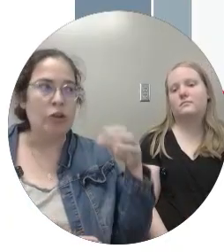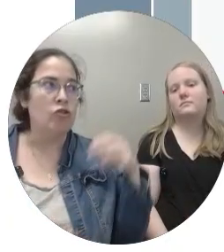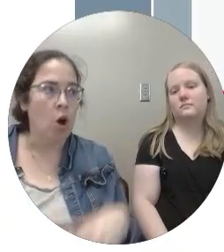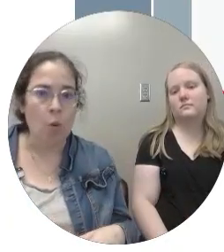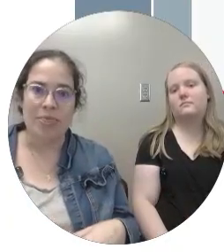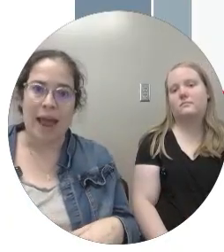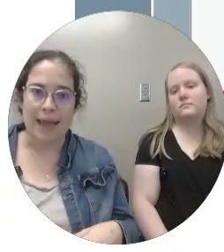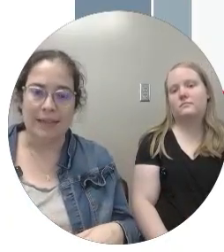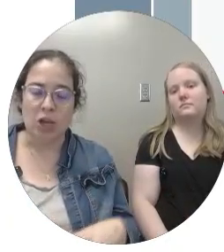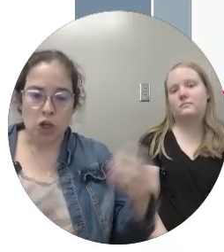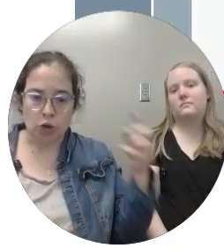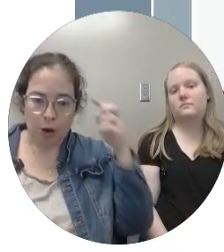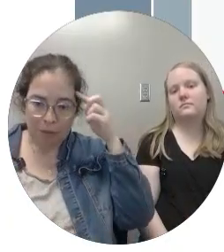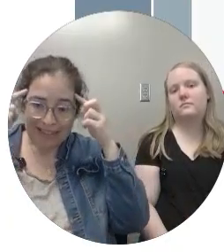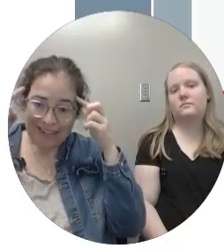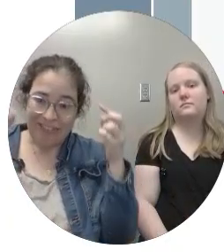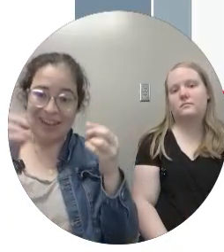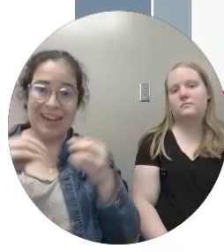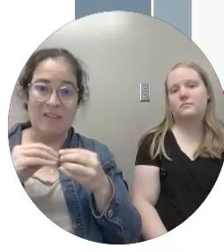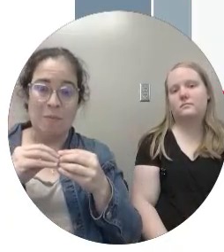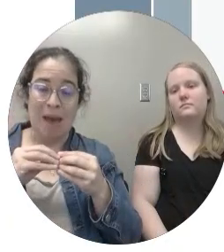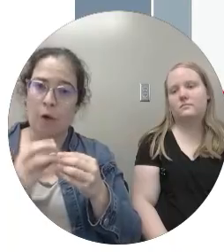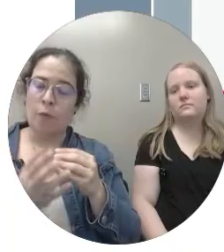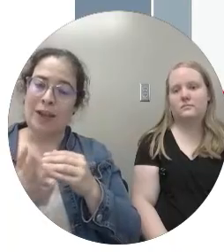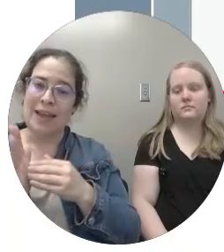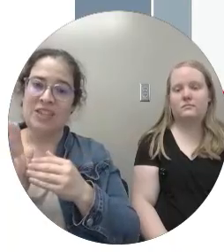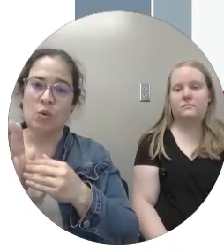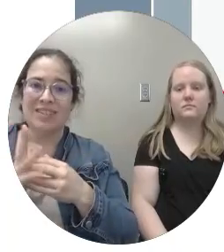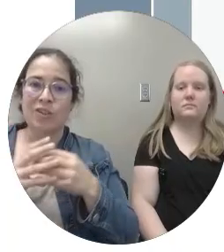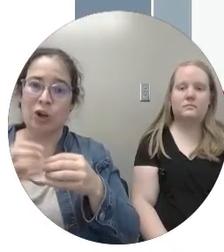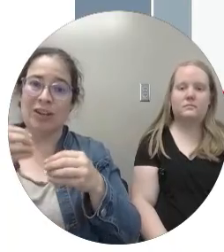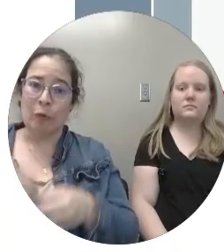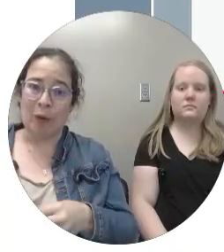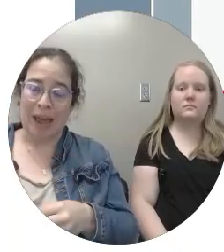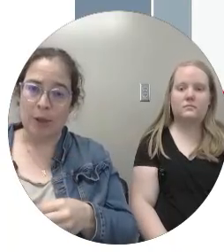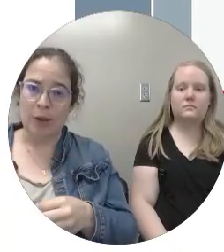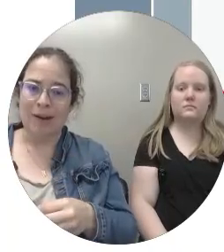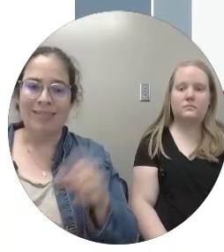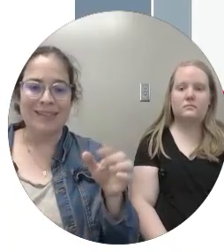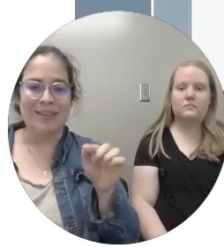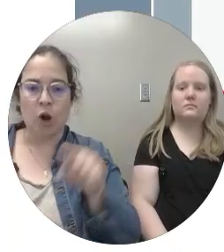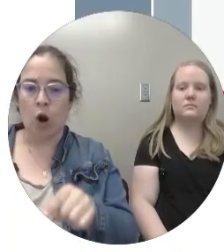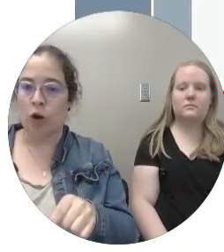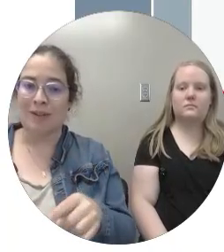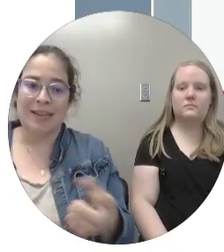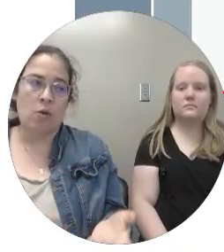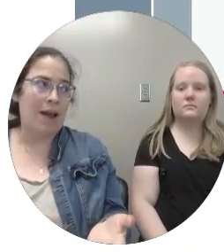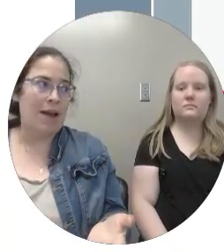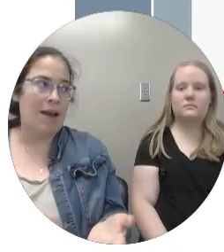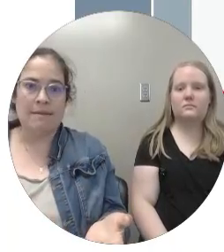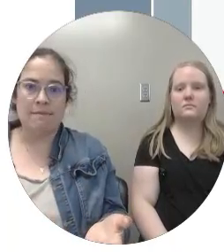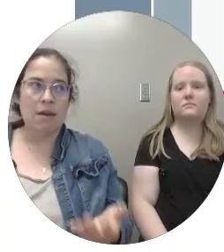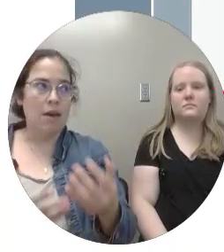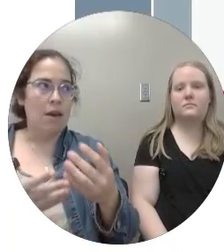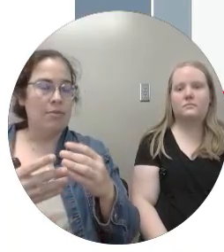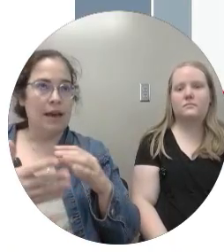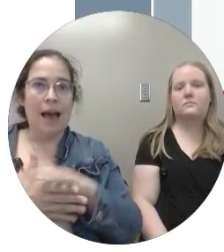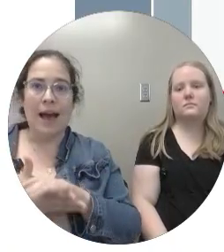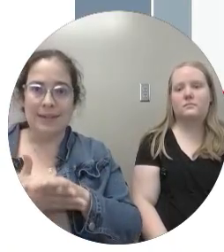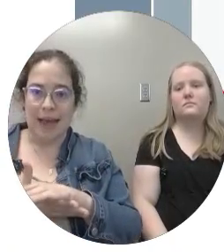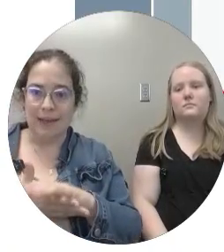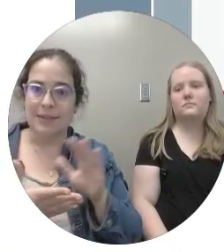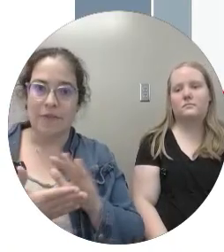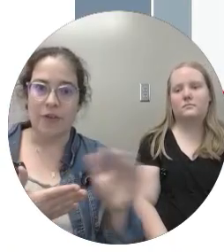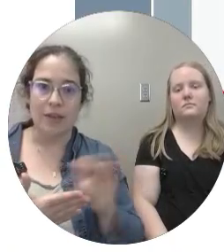seen it. We know what that is. So our brains could fill it in even better. For kids who are still learning vocabulary, that's even harder because they don't have